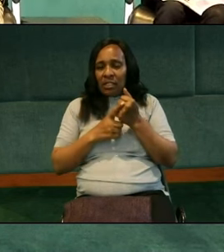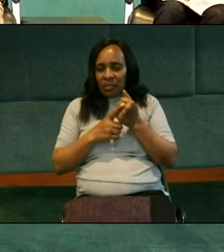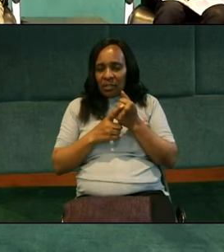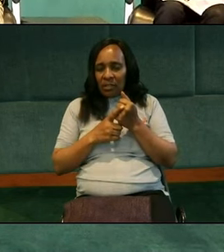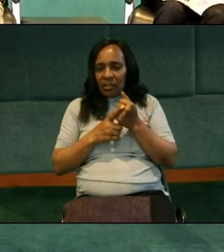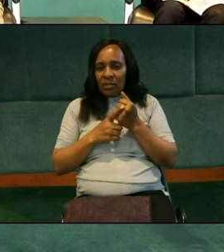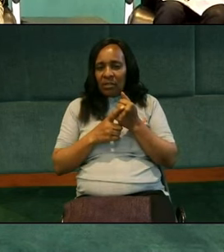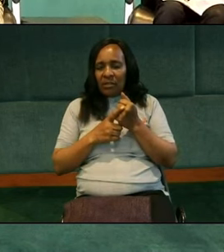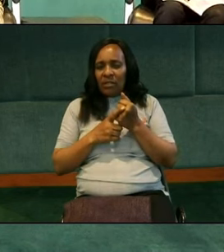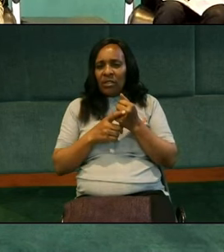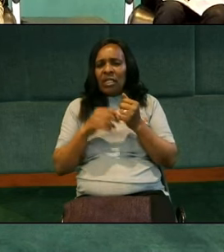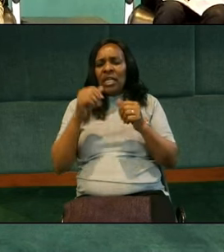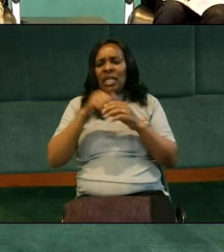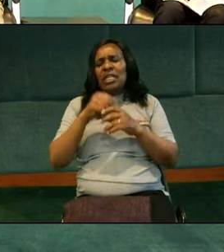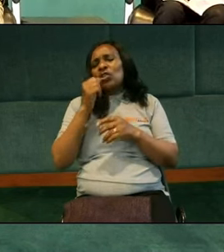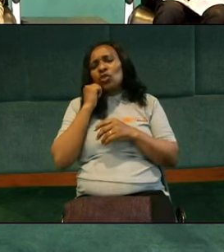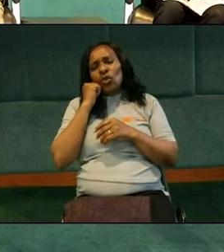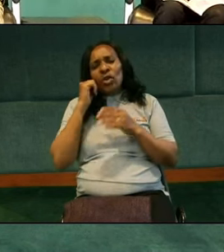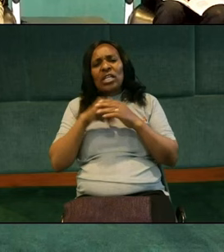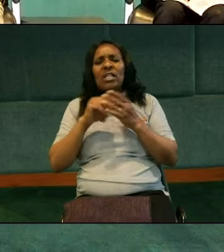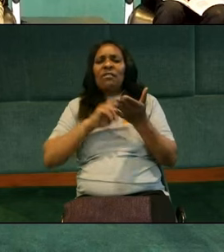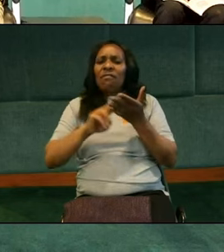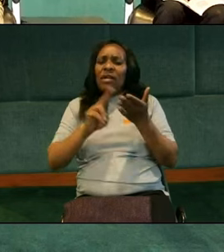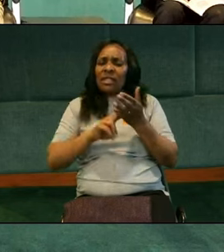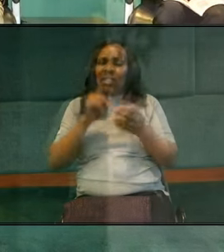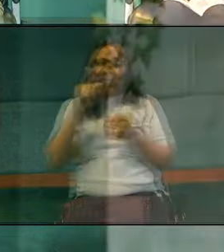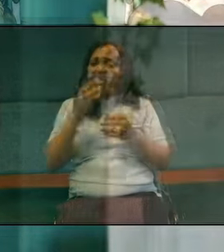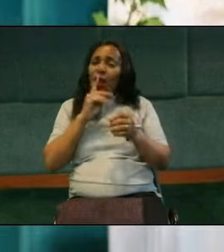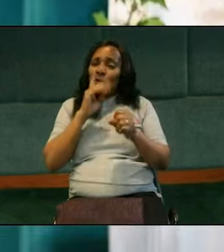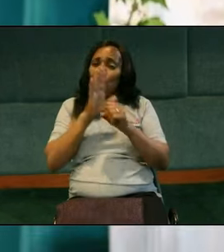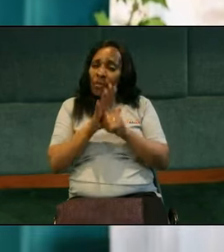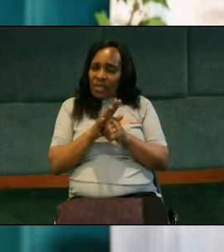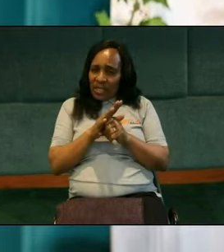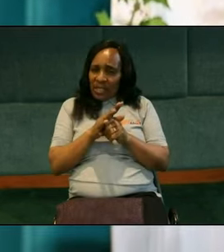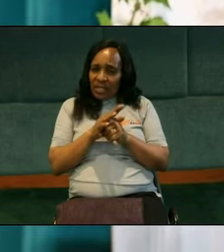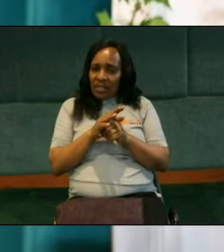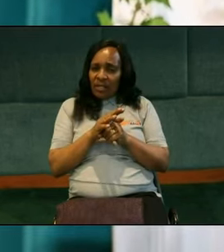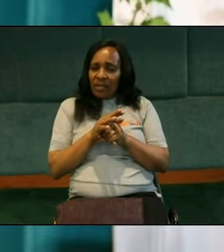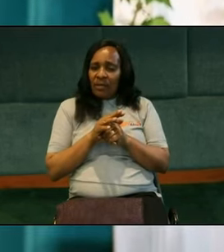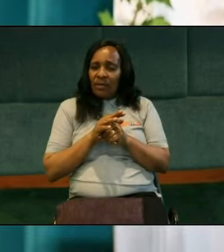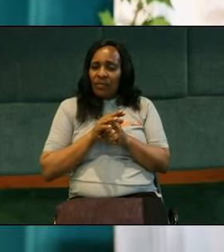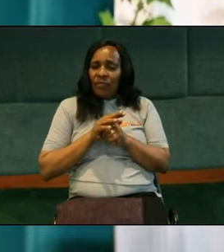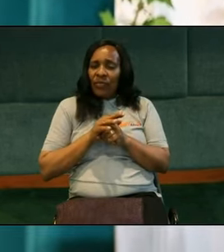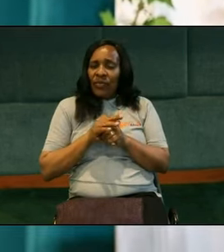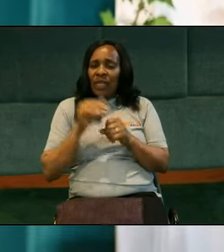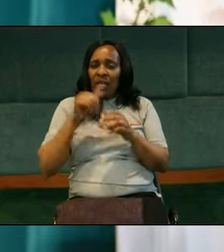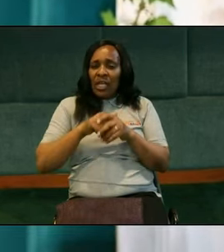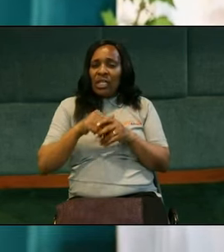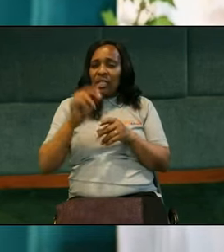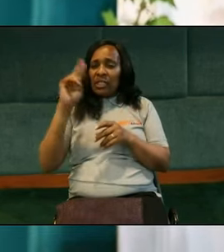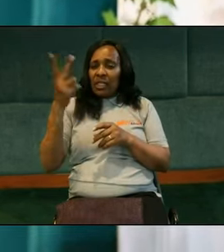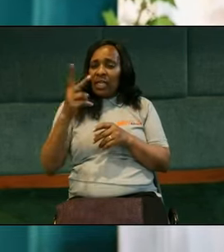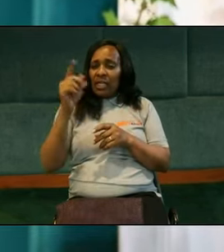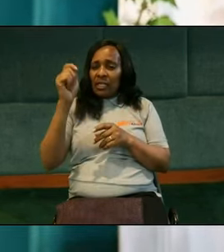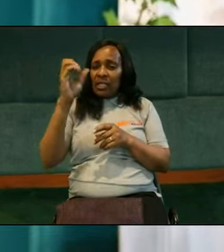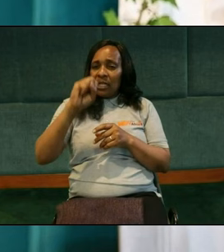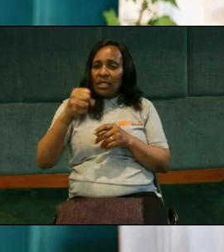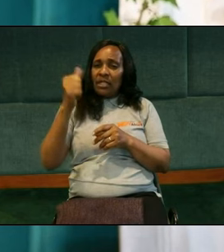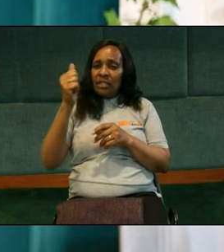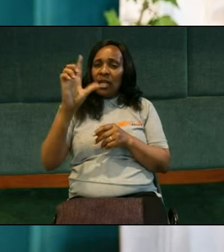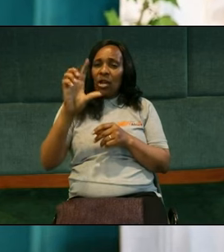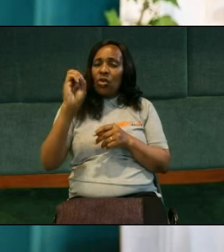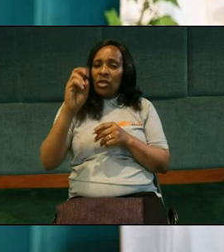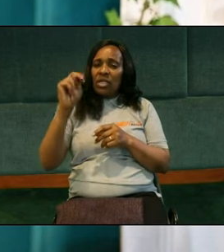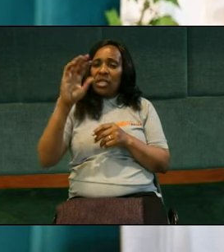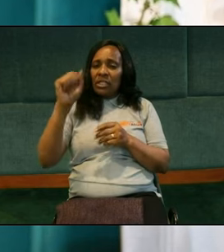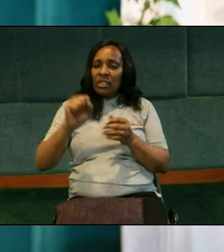There's sorrow in that verse, and there's a promise in 2 Thessalonians chapter 3, verse